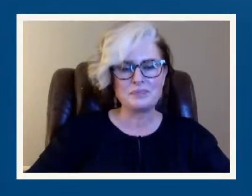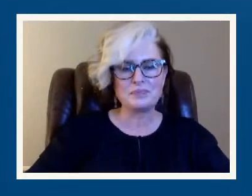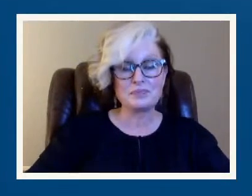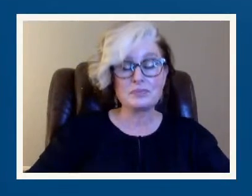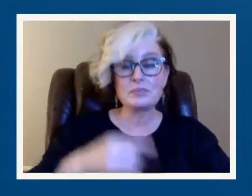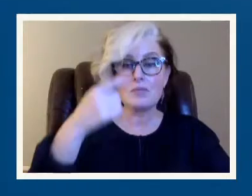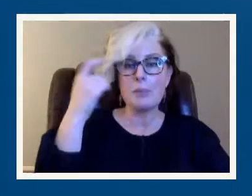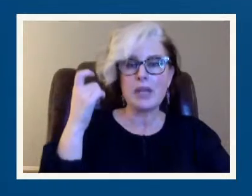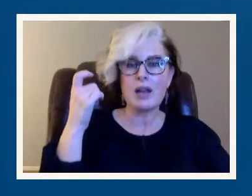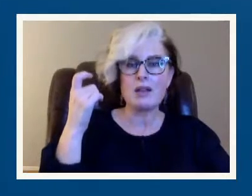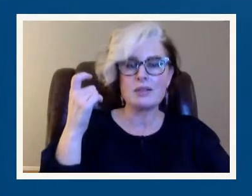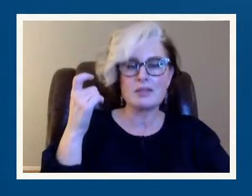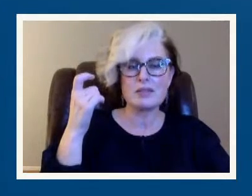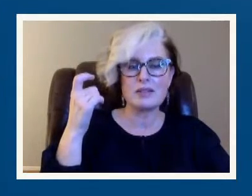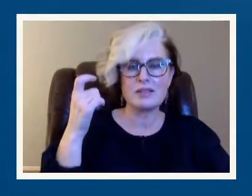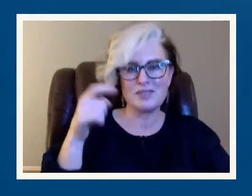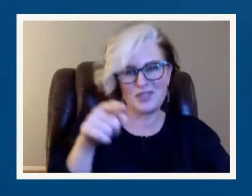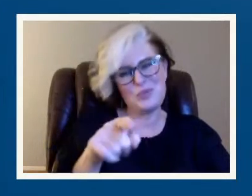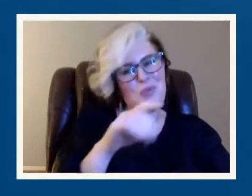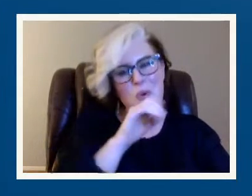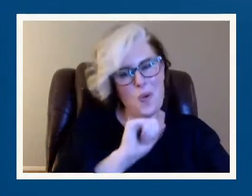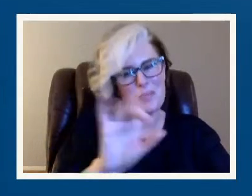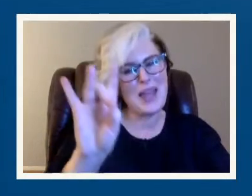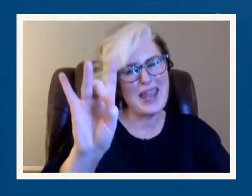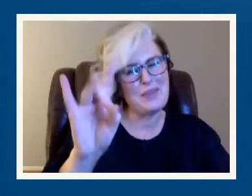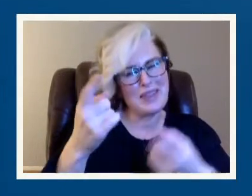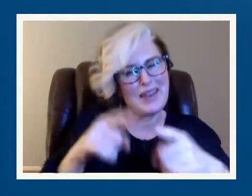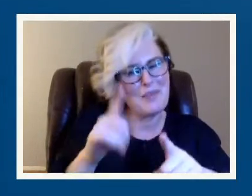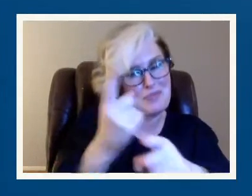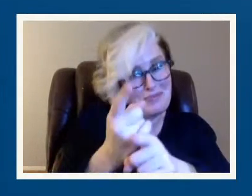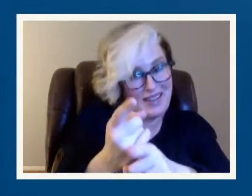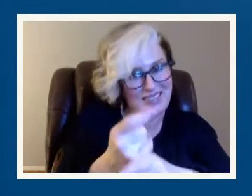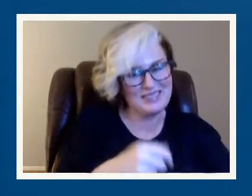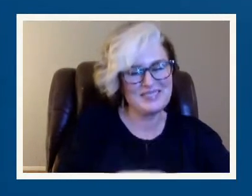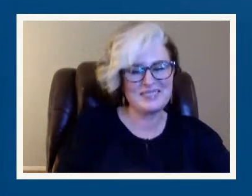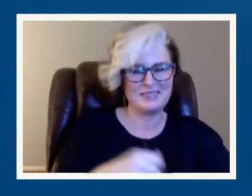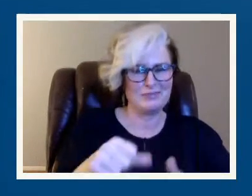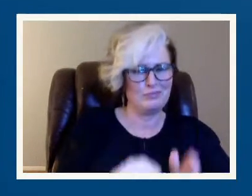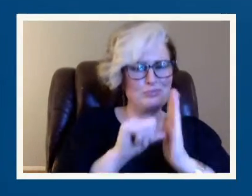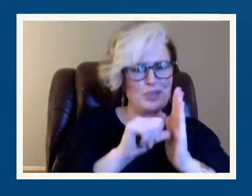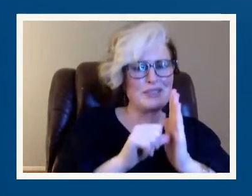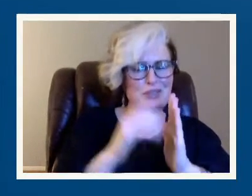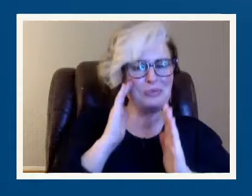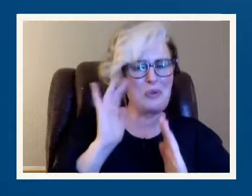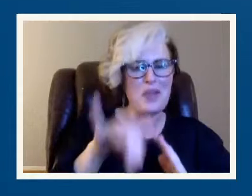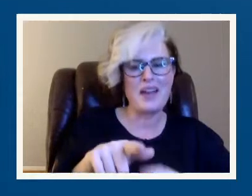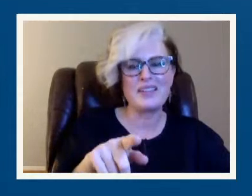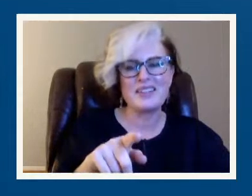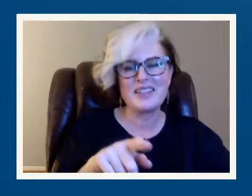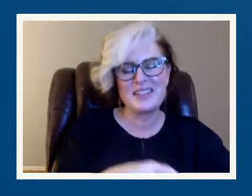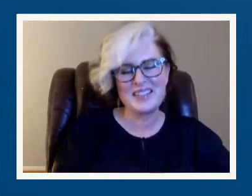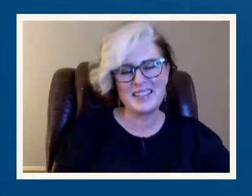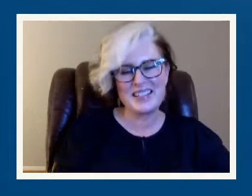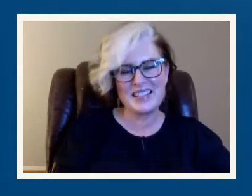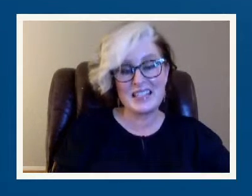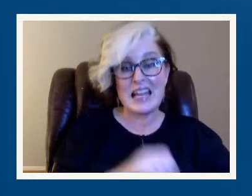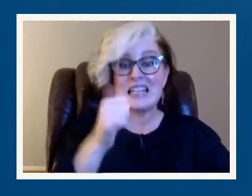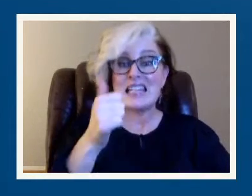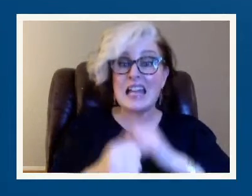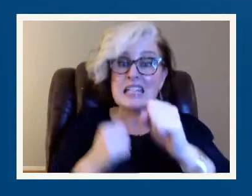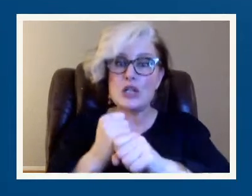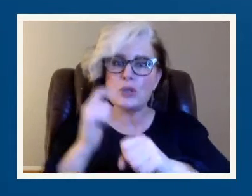good. Because you were only 8 when all this happened. So I'm impressed you knew this. 10 years later,